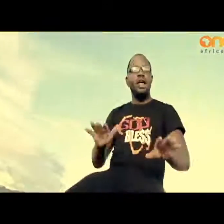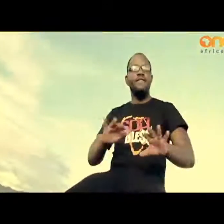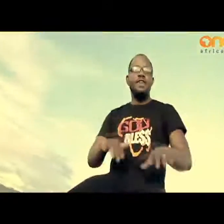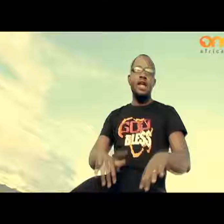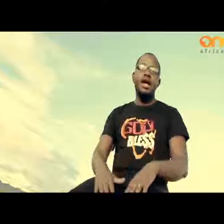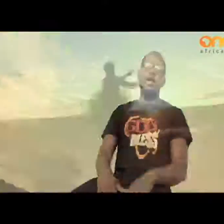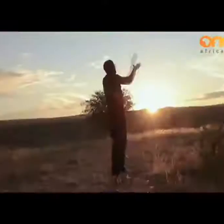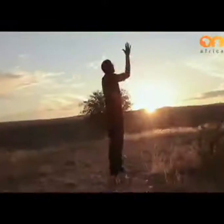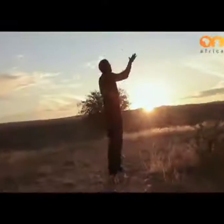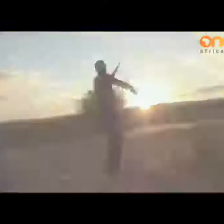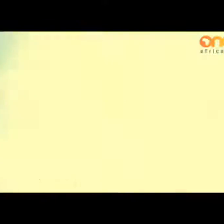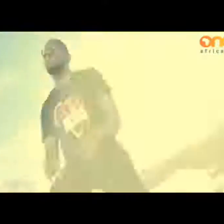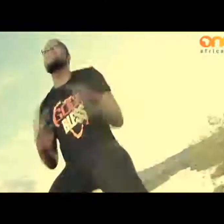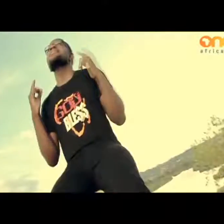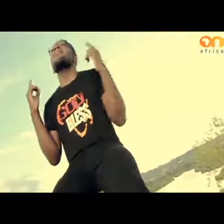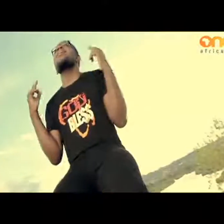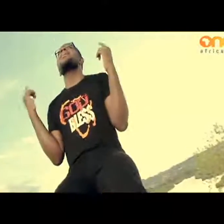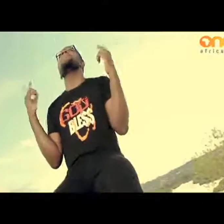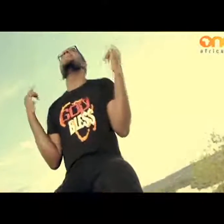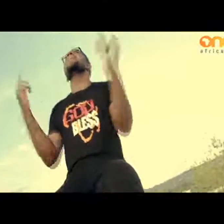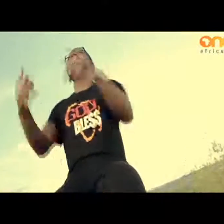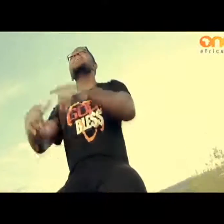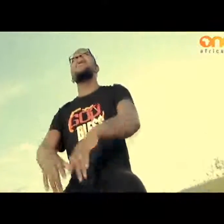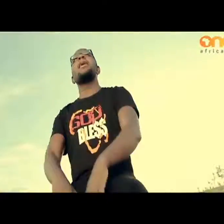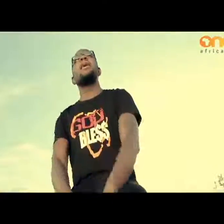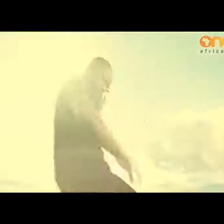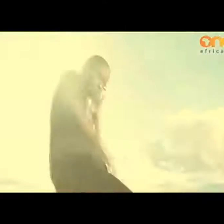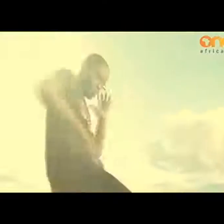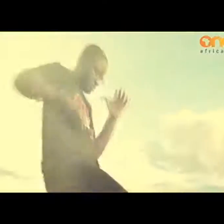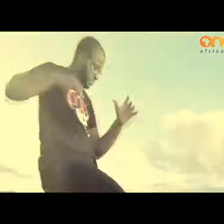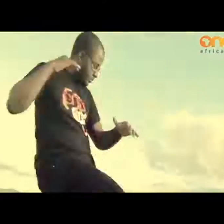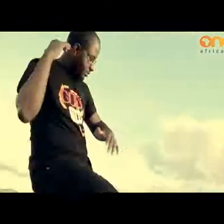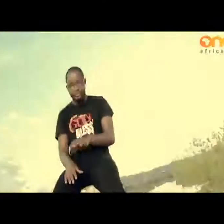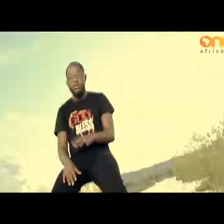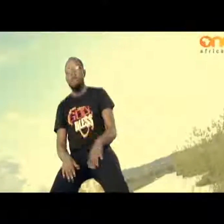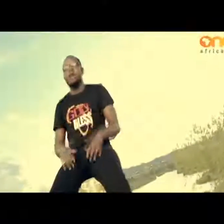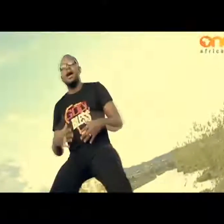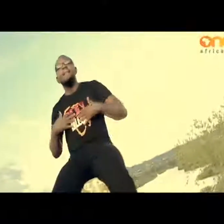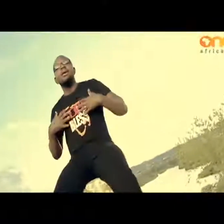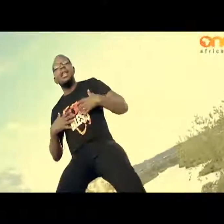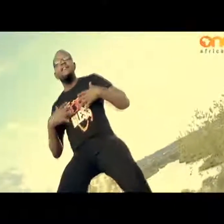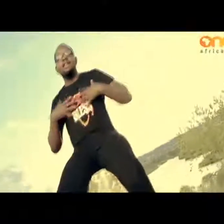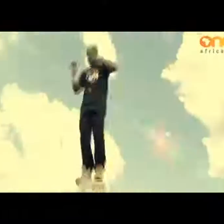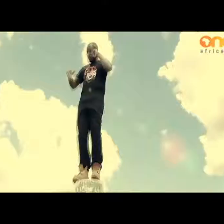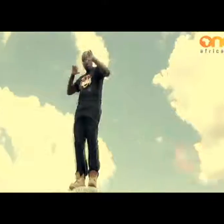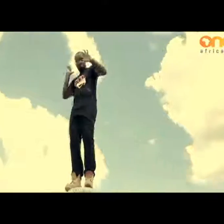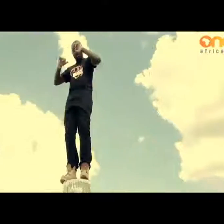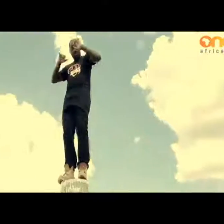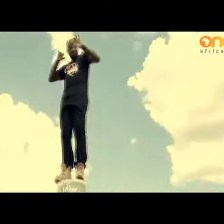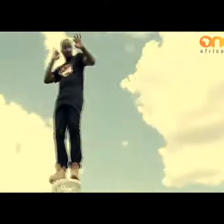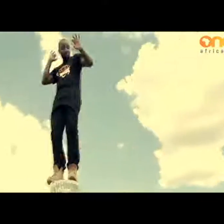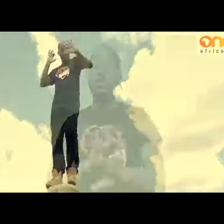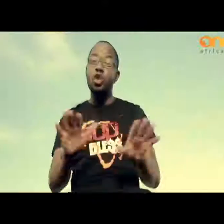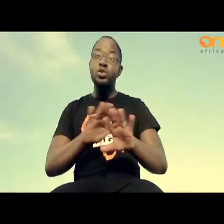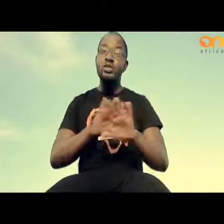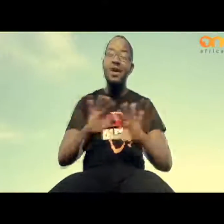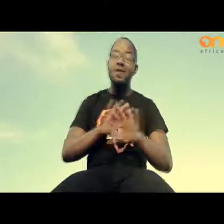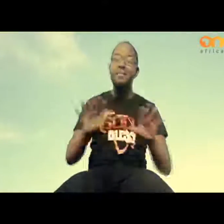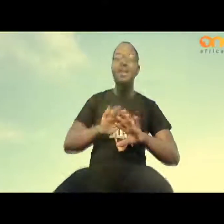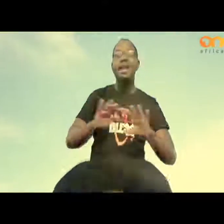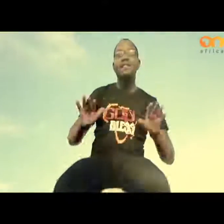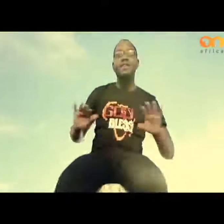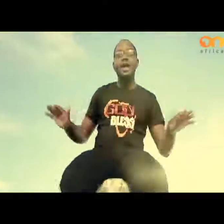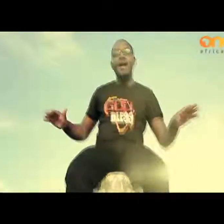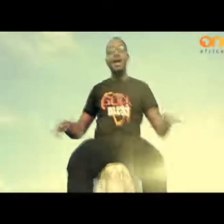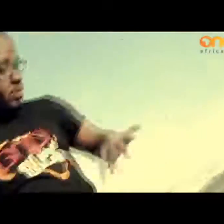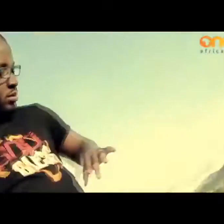I'm alive now. Thank God I'm alive now. Yeah, I'm alive now. No doubt